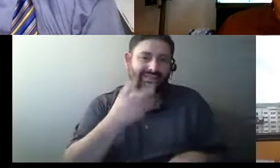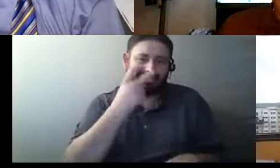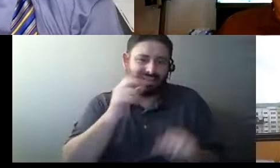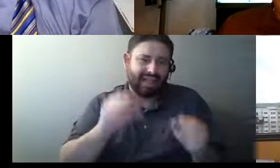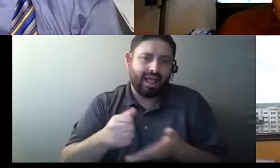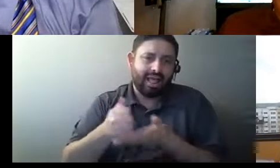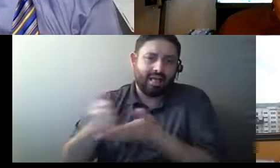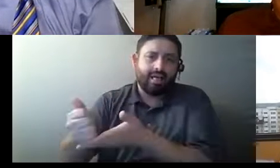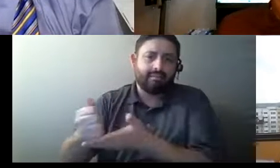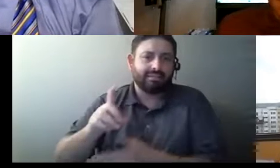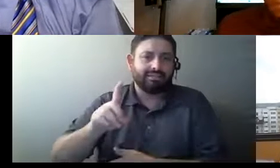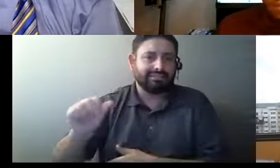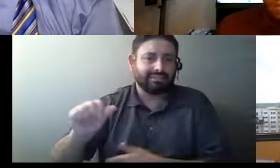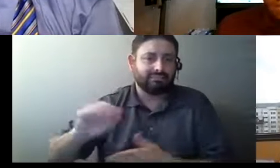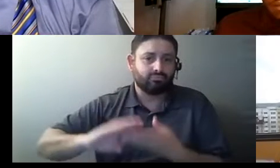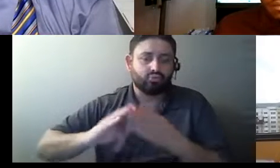them.